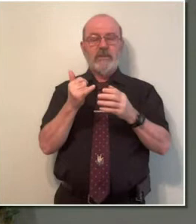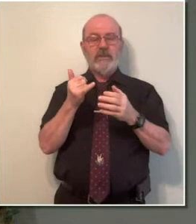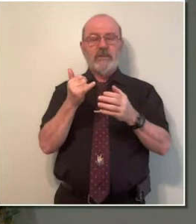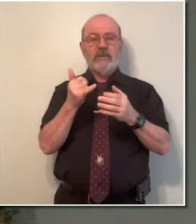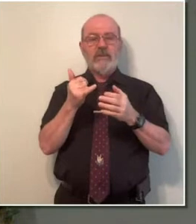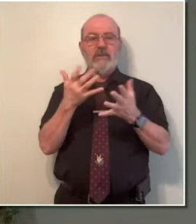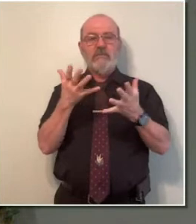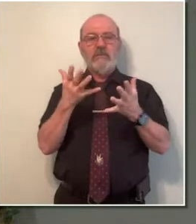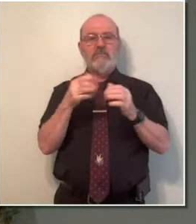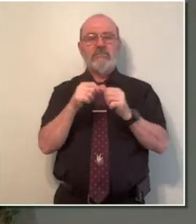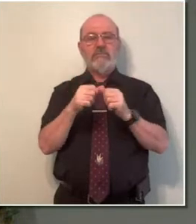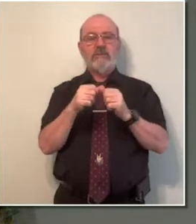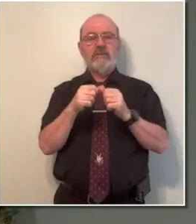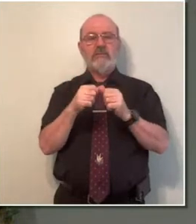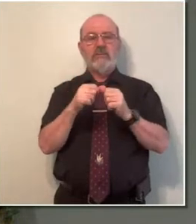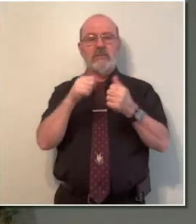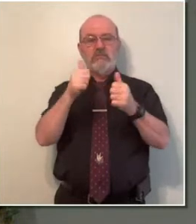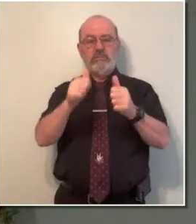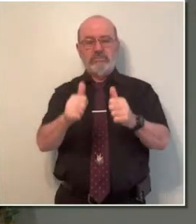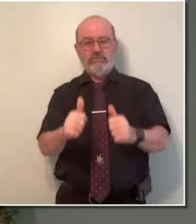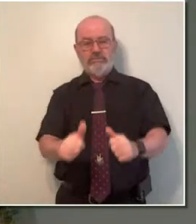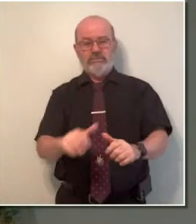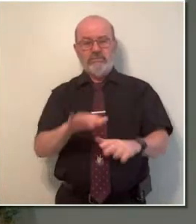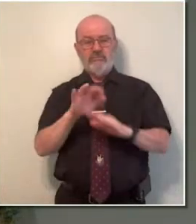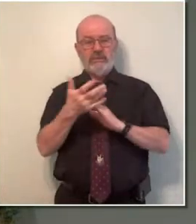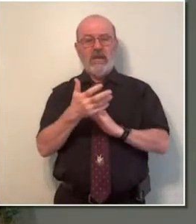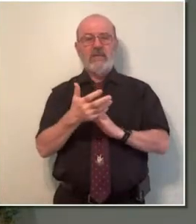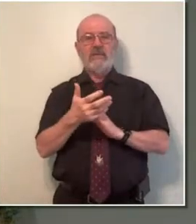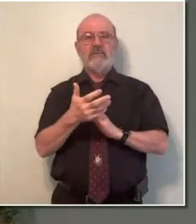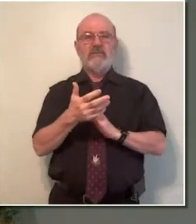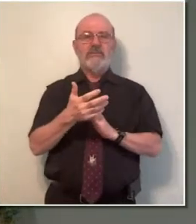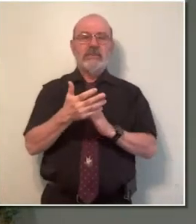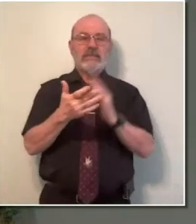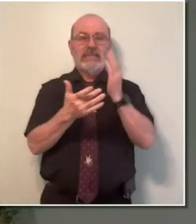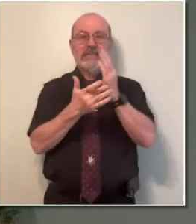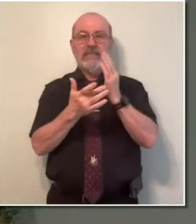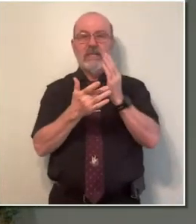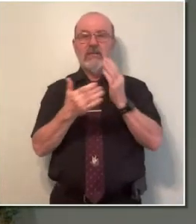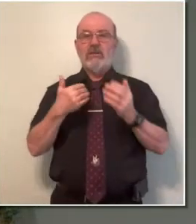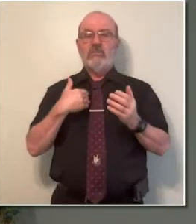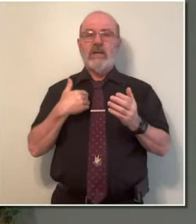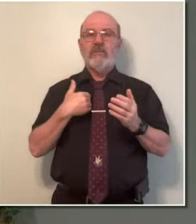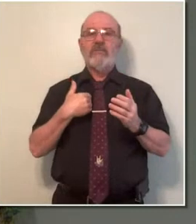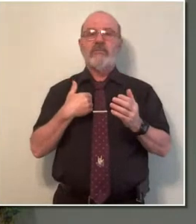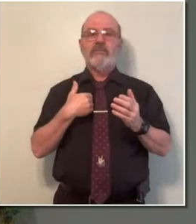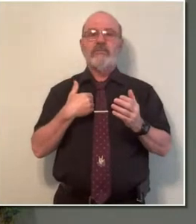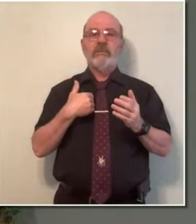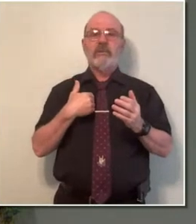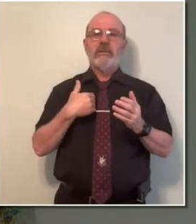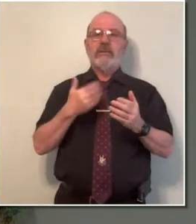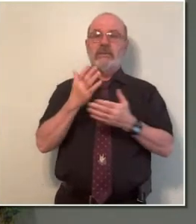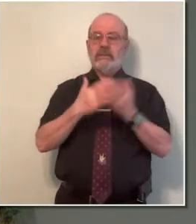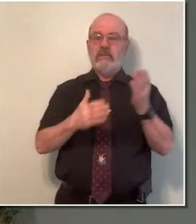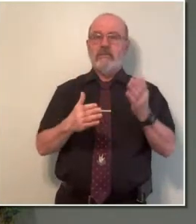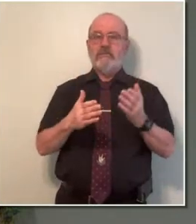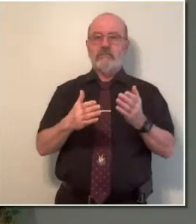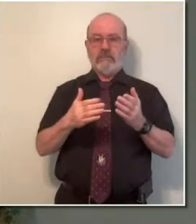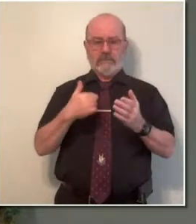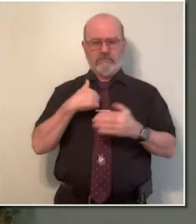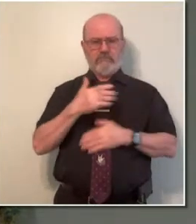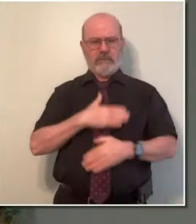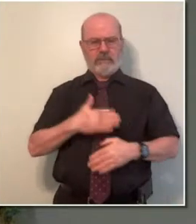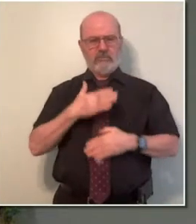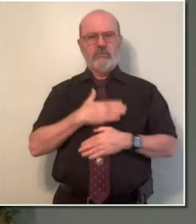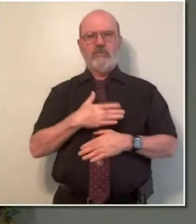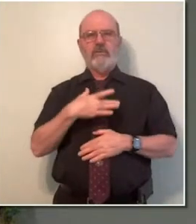continued demoralization of society. You know, the technology that we have, and don't get me wrong, some of it I enjoy. I like